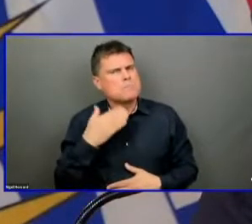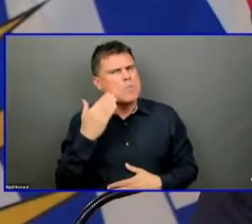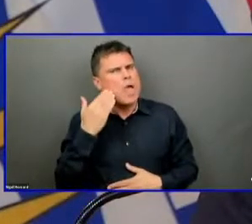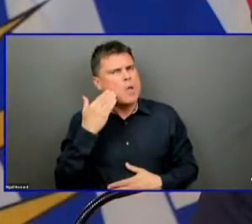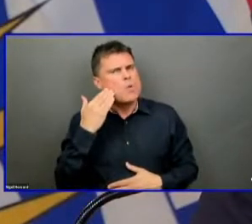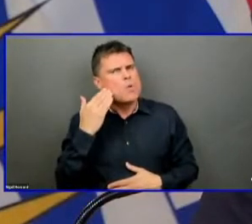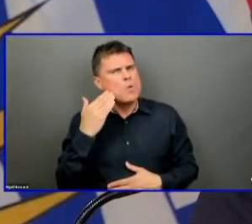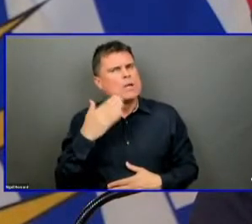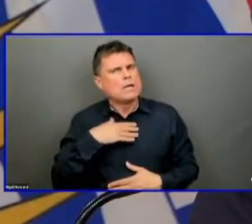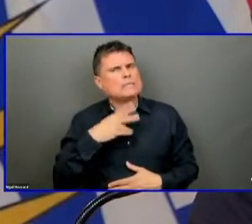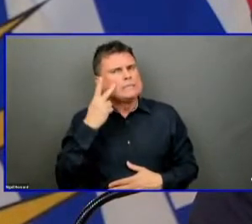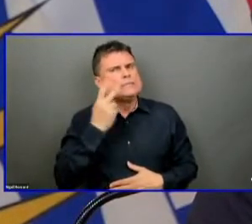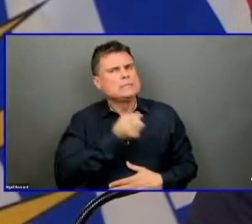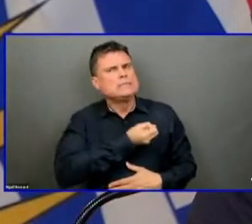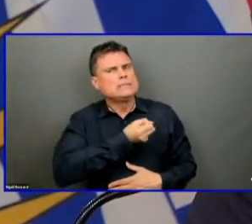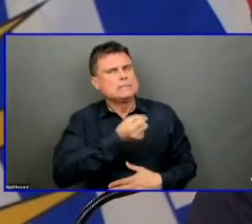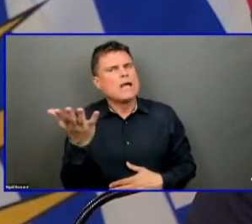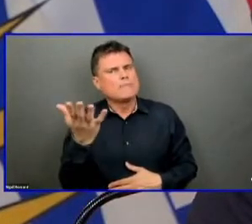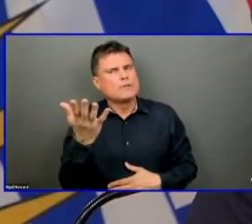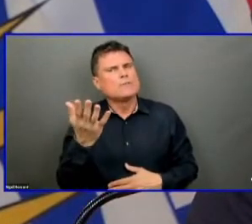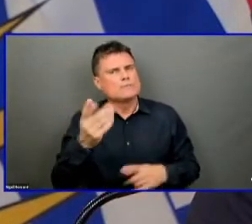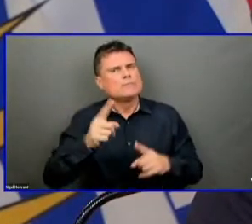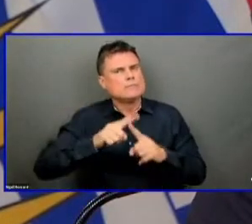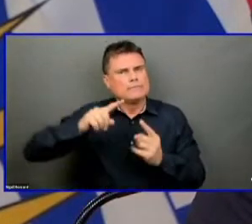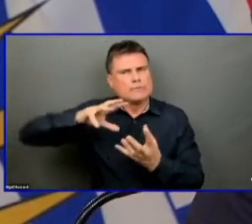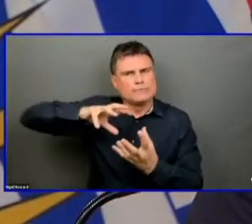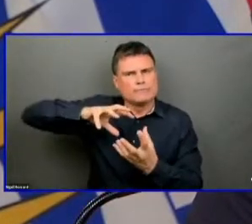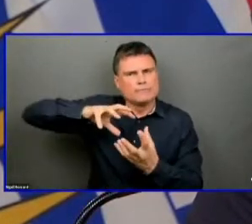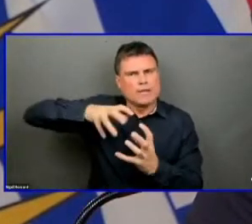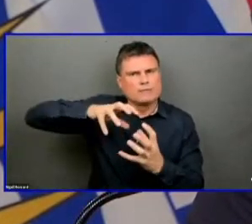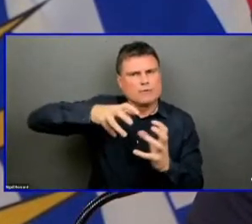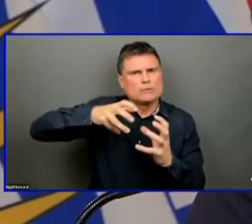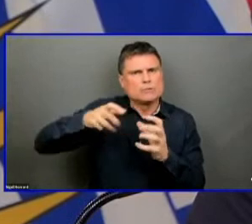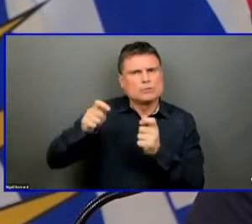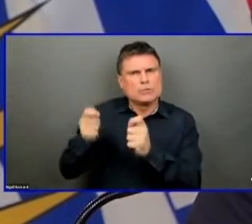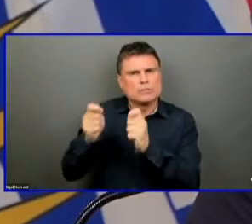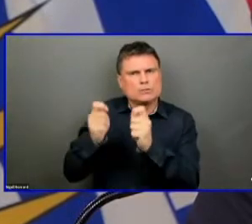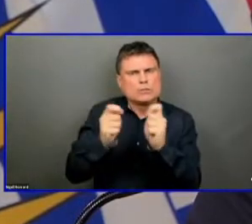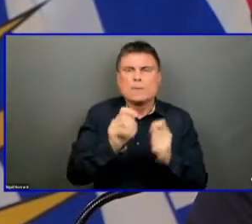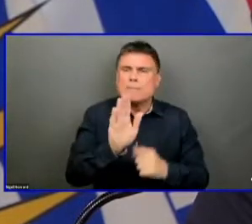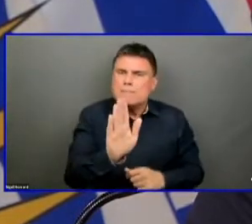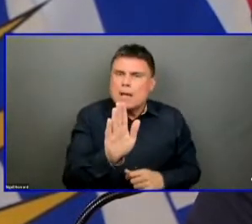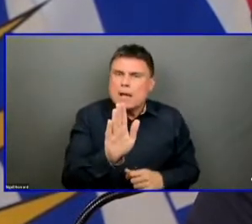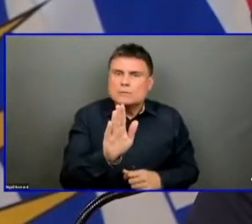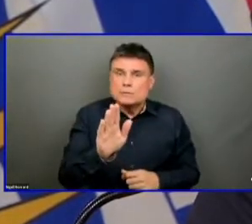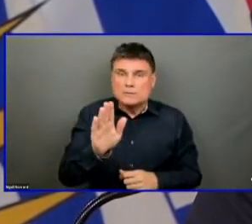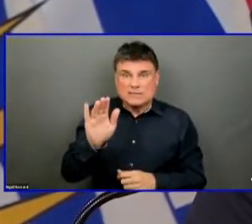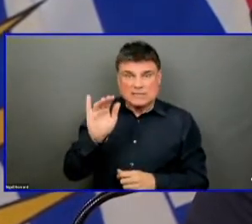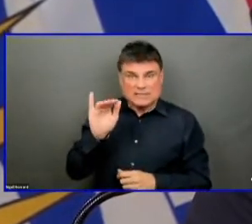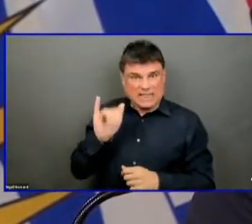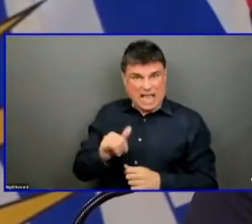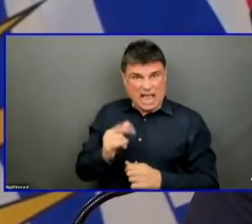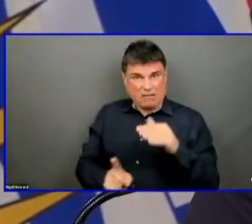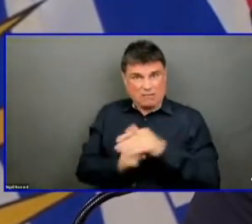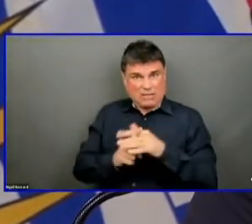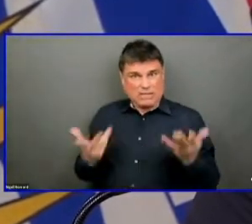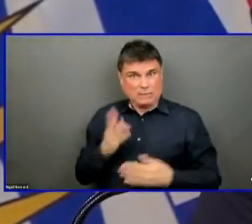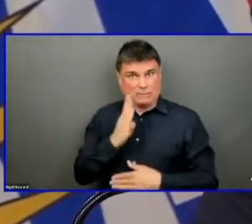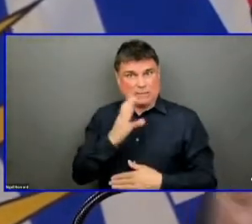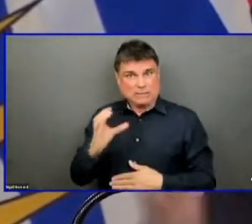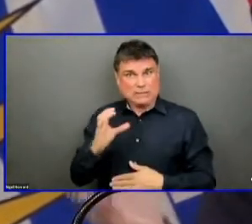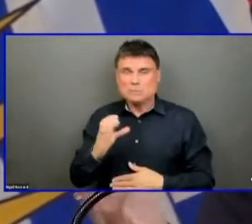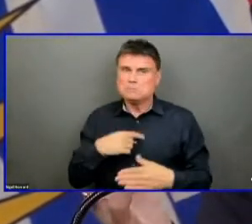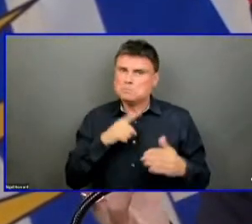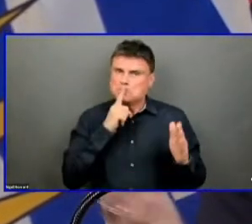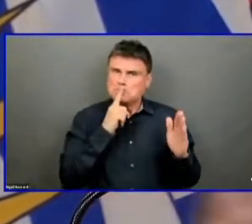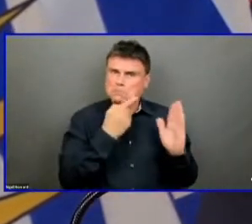last week, but I can get back to you on that one. I know it is concerning. We have a lot of flights that are coming from India.